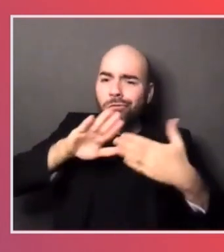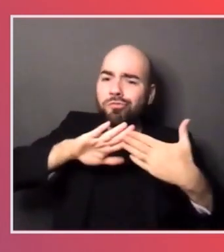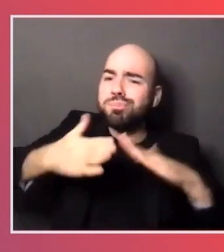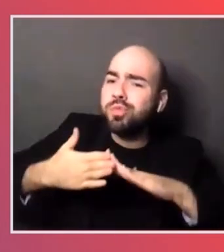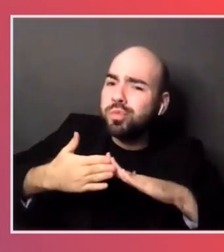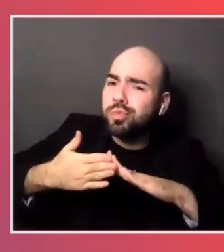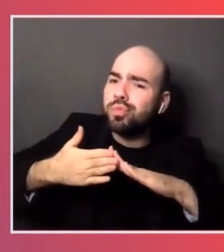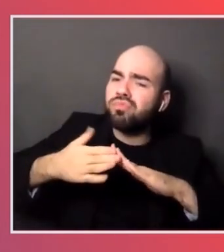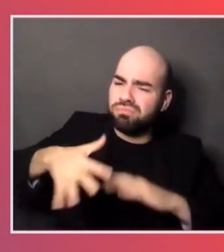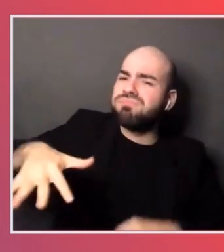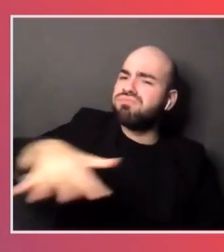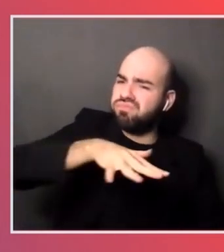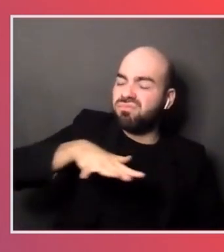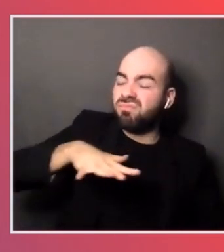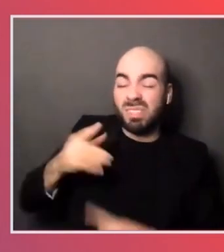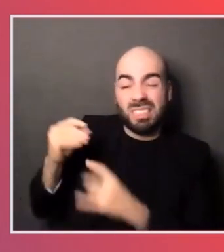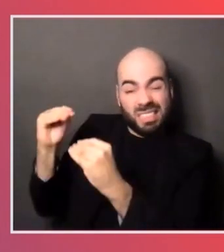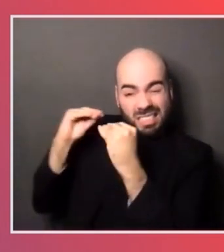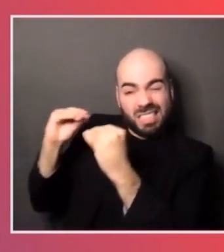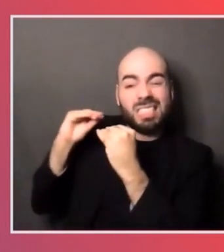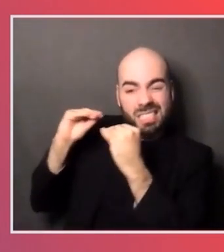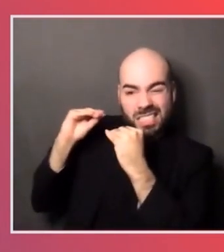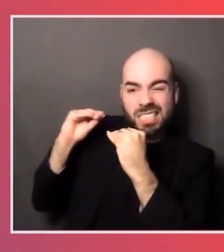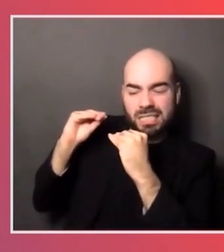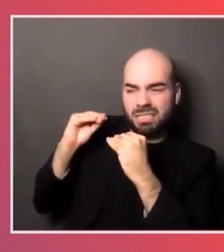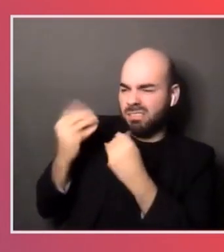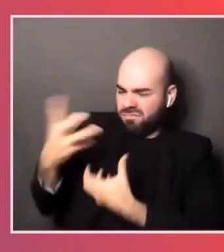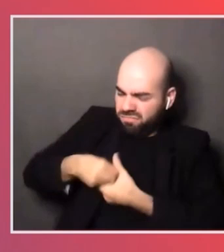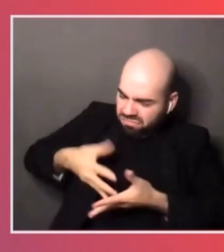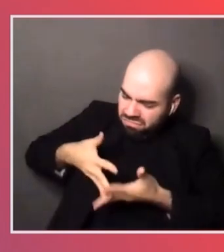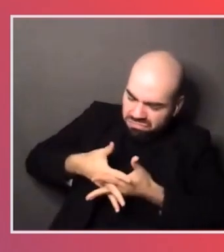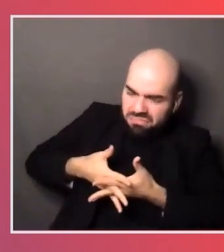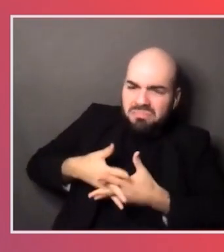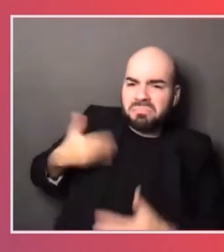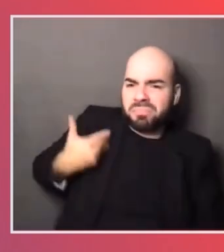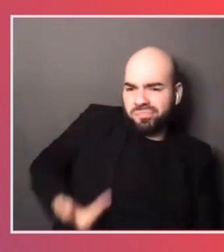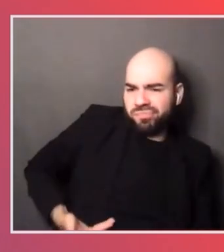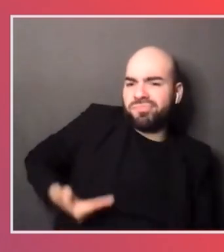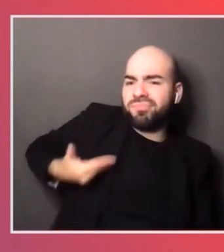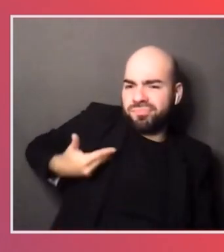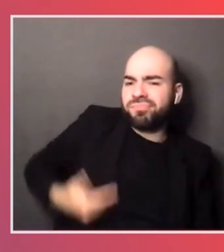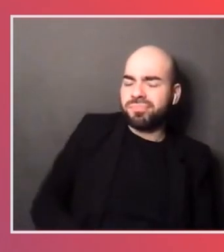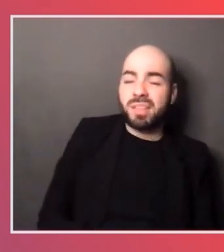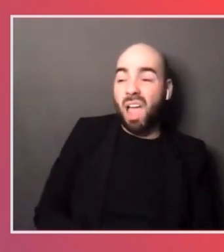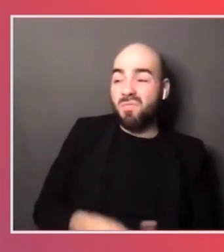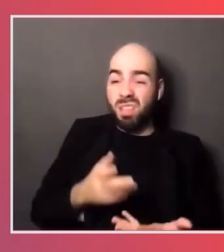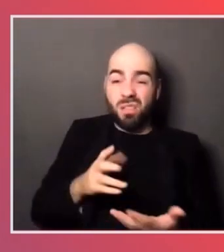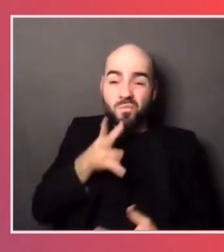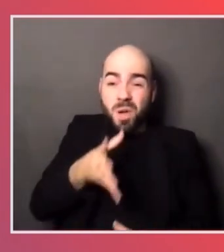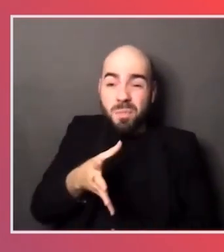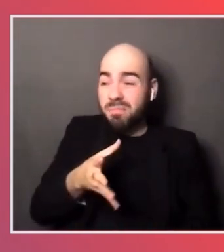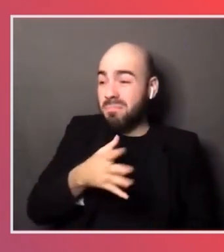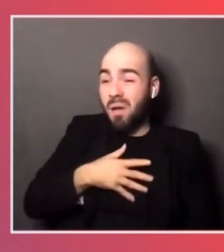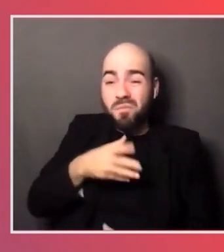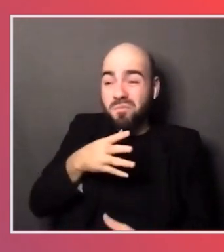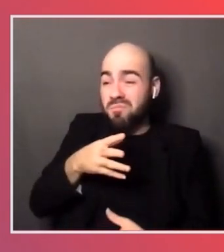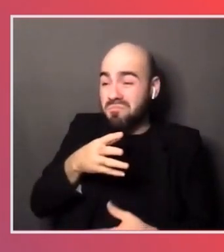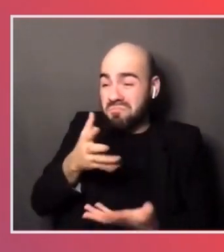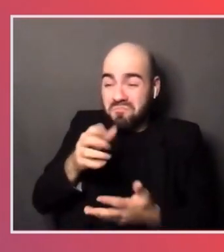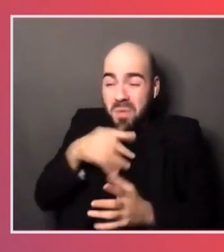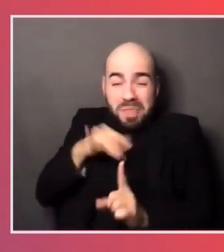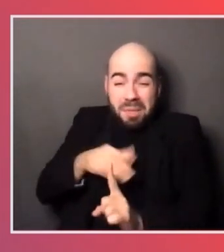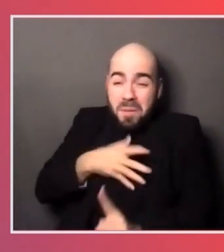who I am. And, you know, it's women like my grandma and like my mom who have really, you